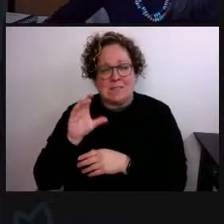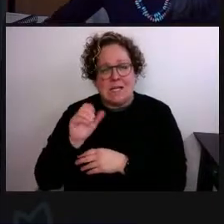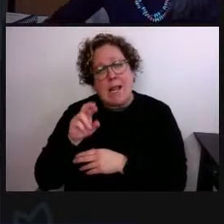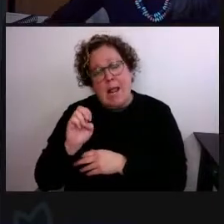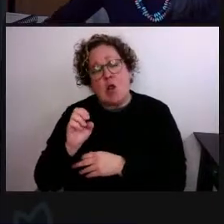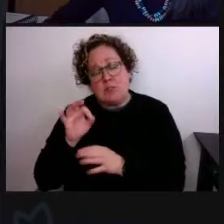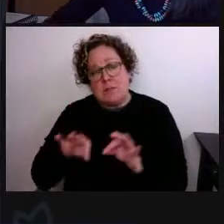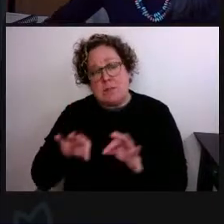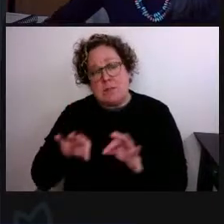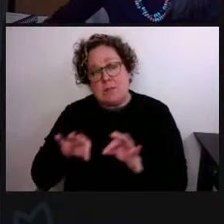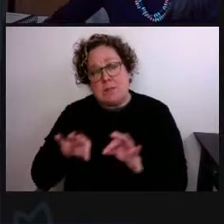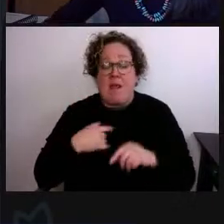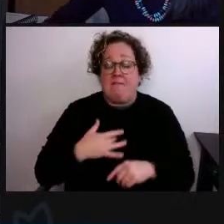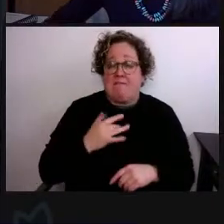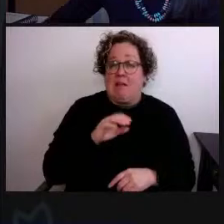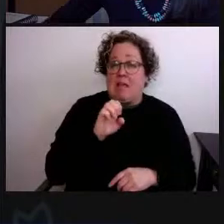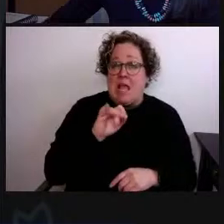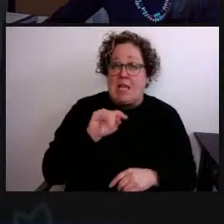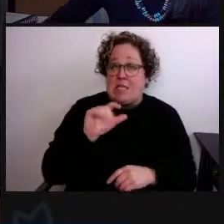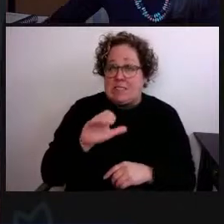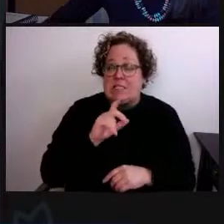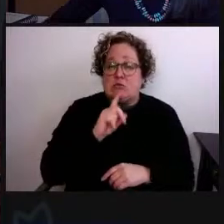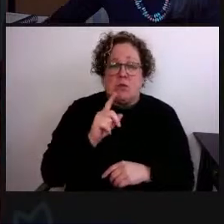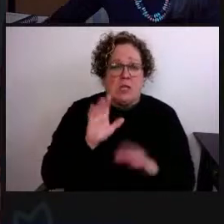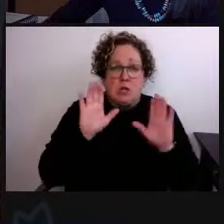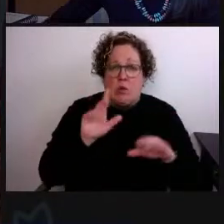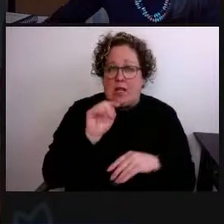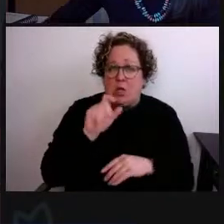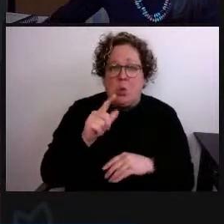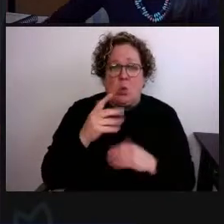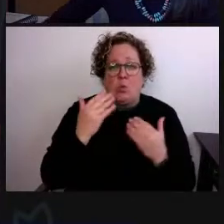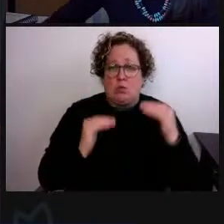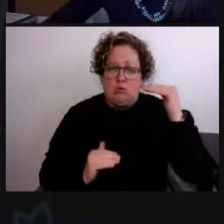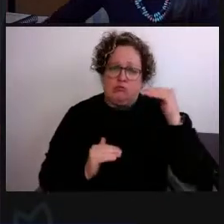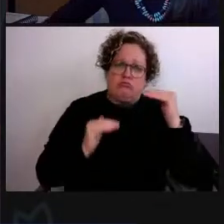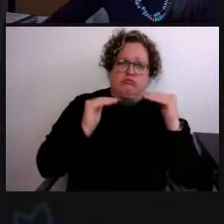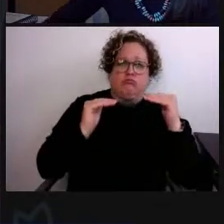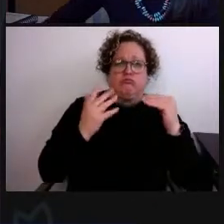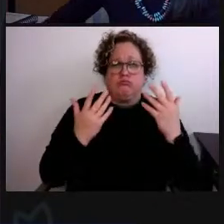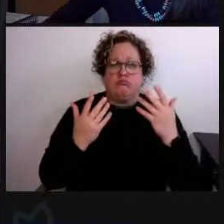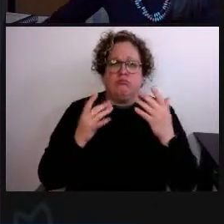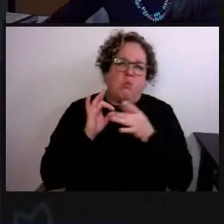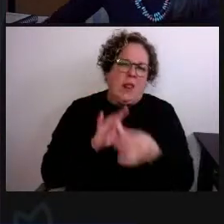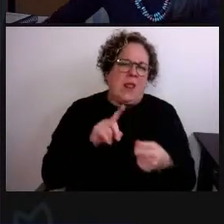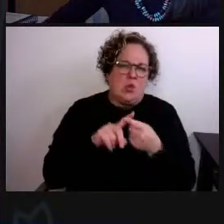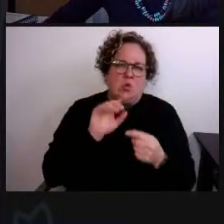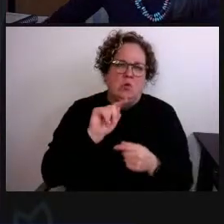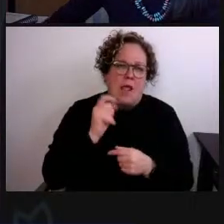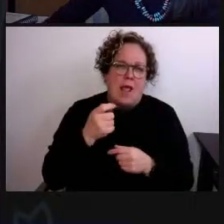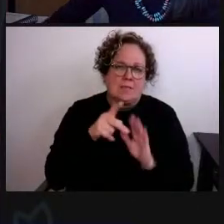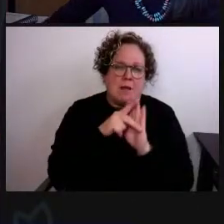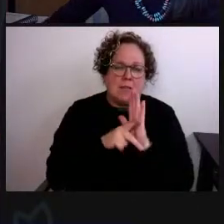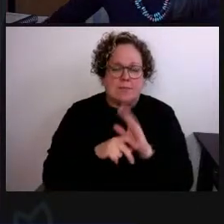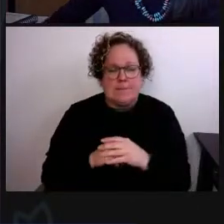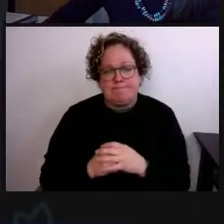the EITC is a great tool to level the playing field when it comes to tax policy.